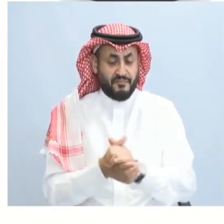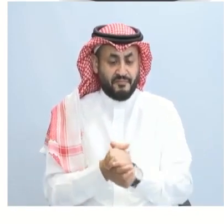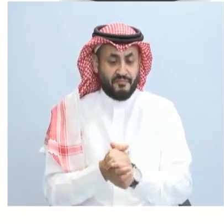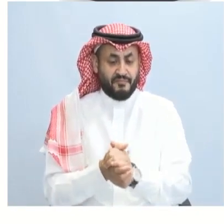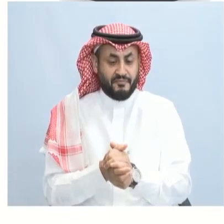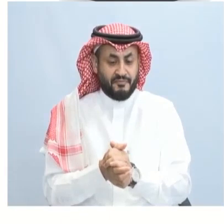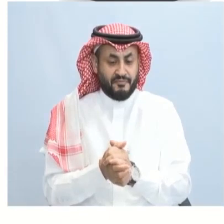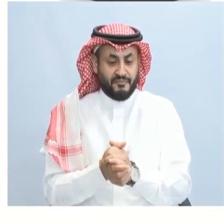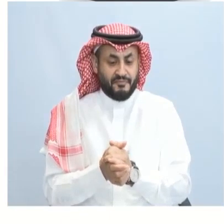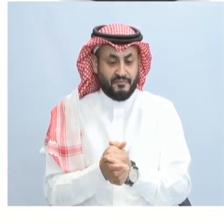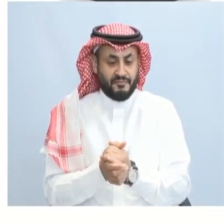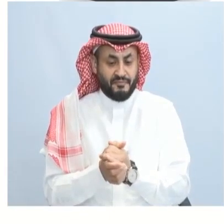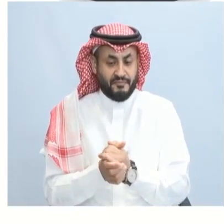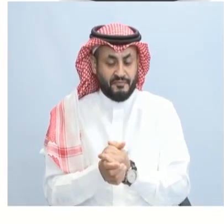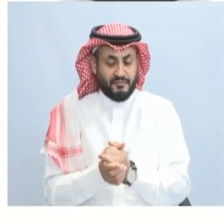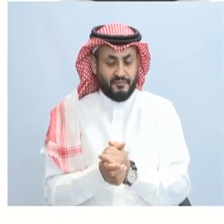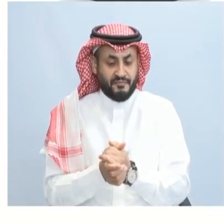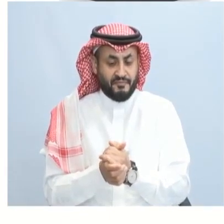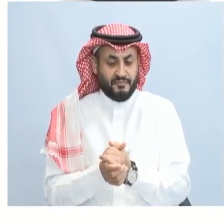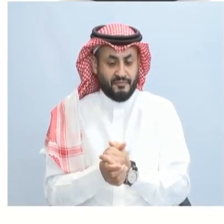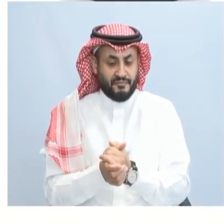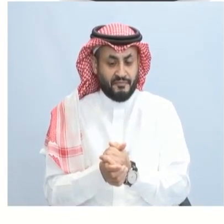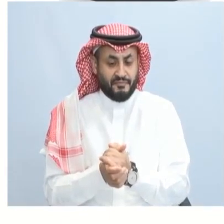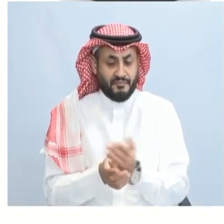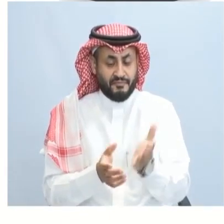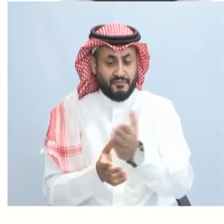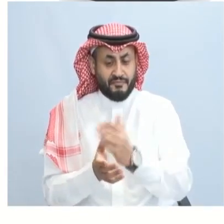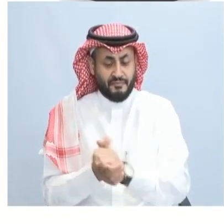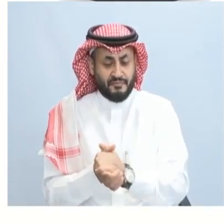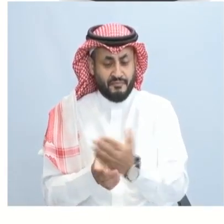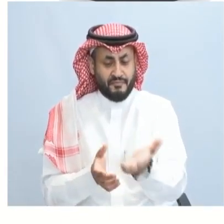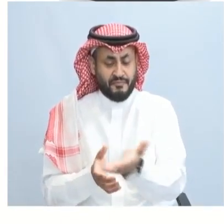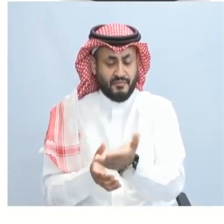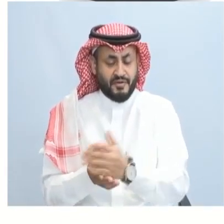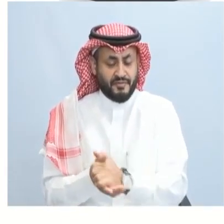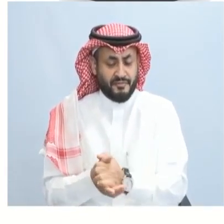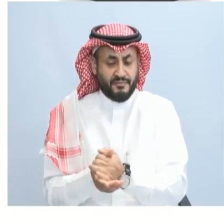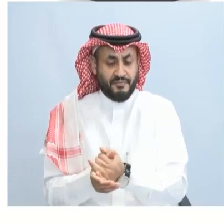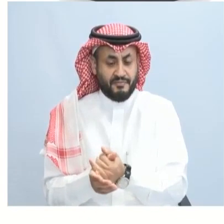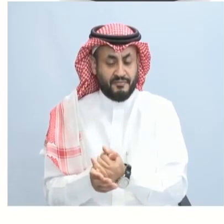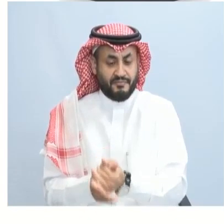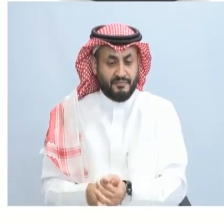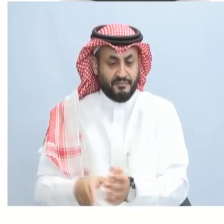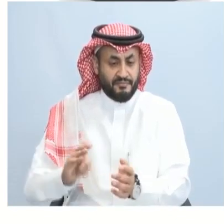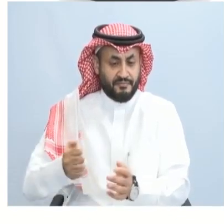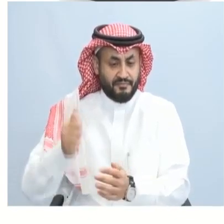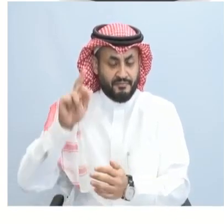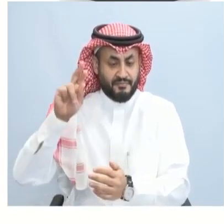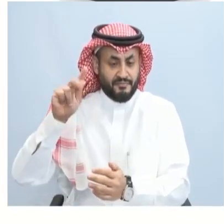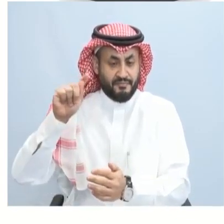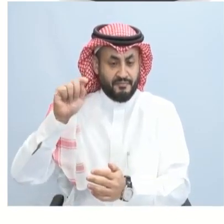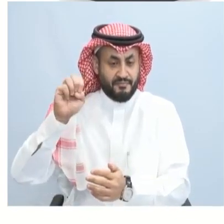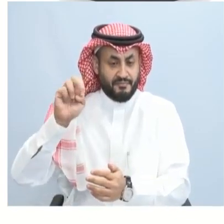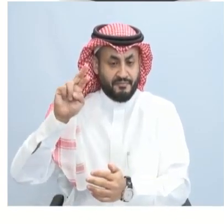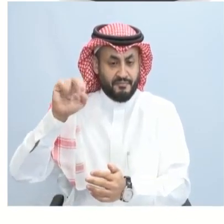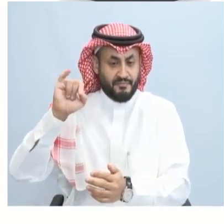that we use today. There is an unusual word, which is bartering. We have